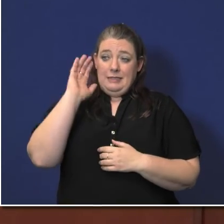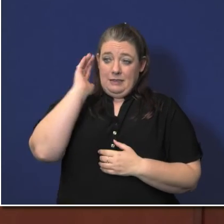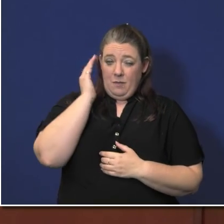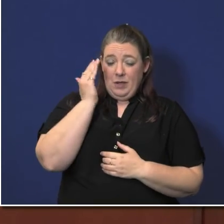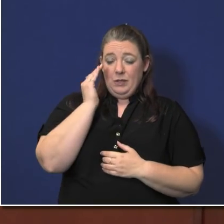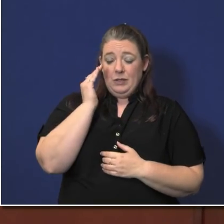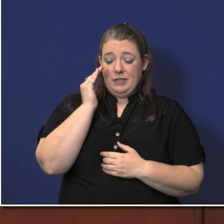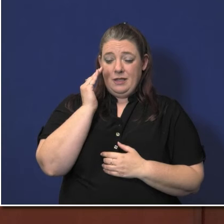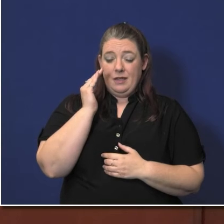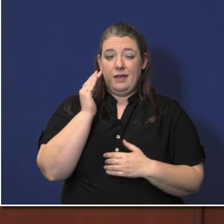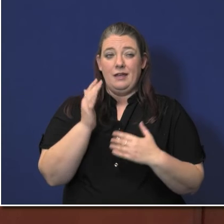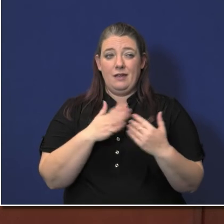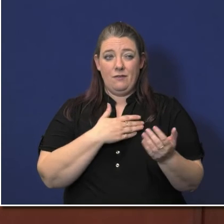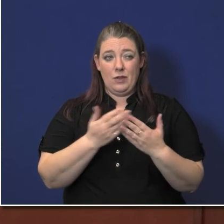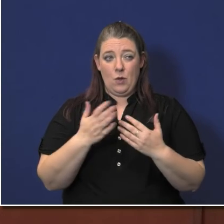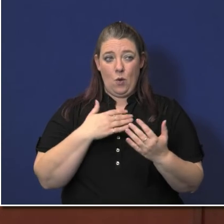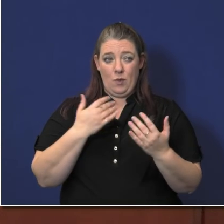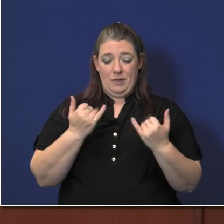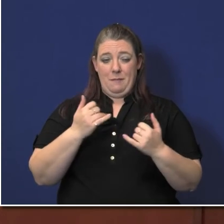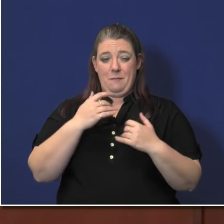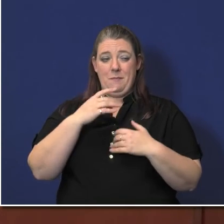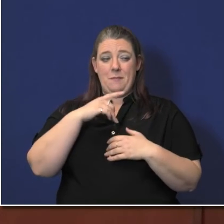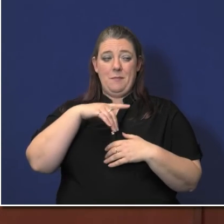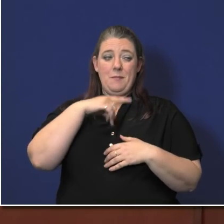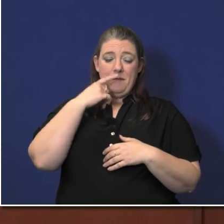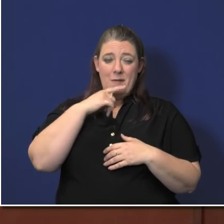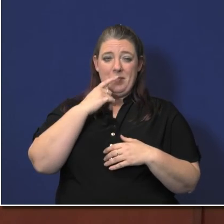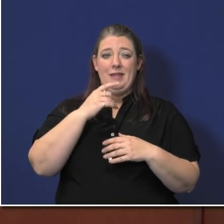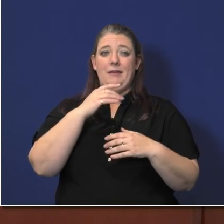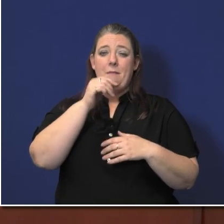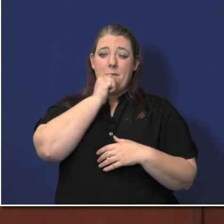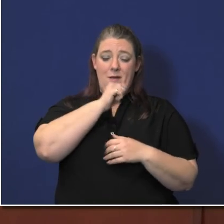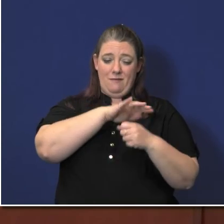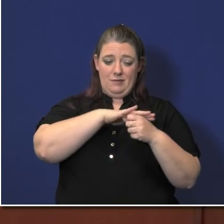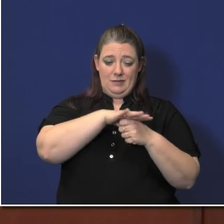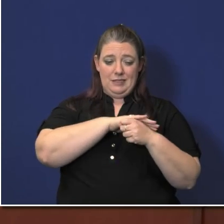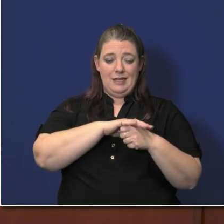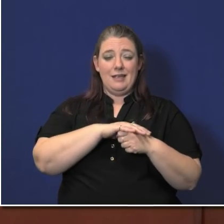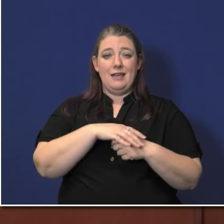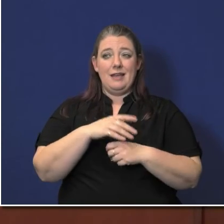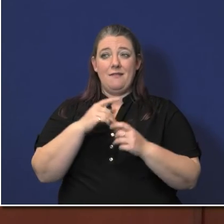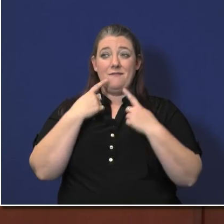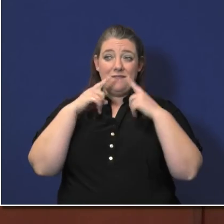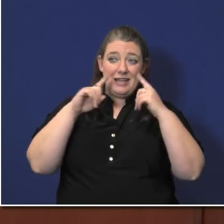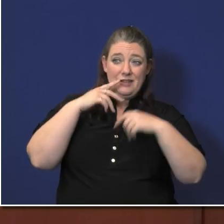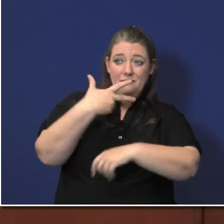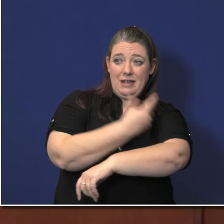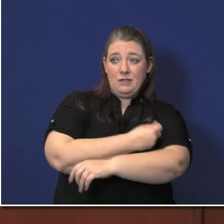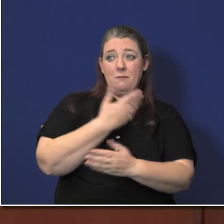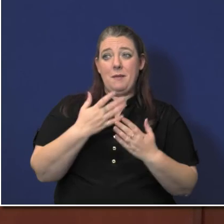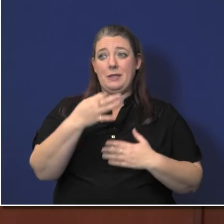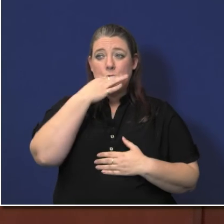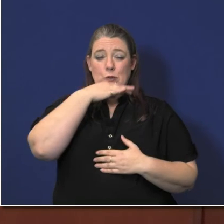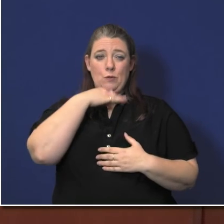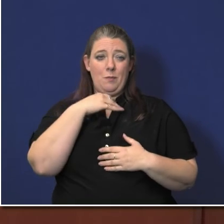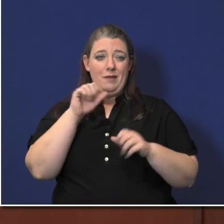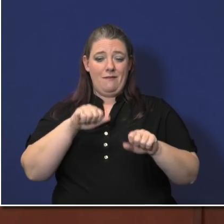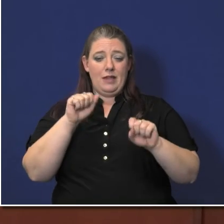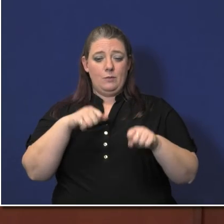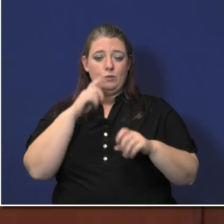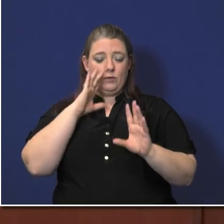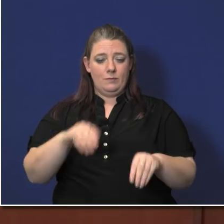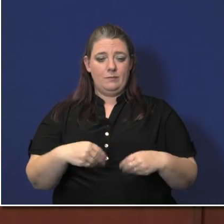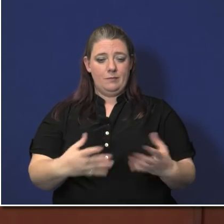the significant efforts of the public and private sectors, effective vaccines may soon be available to administer to